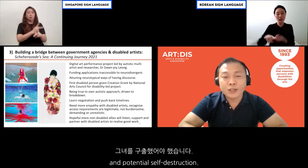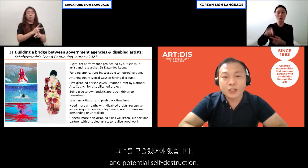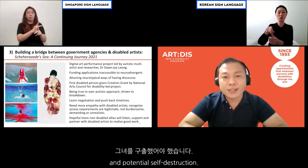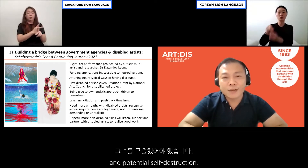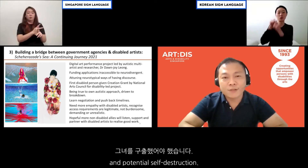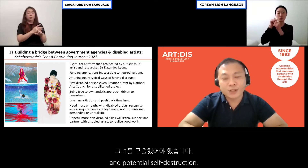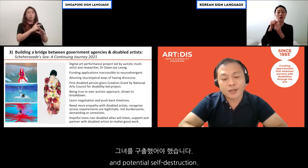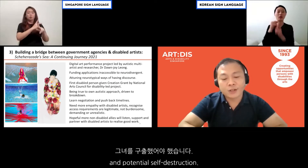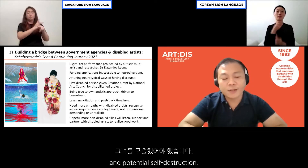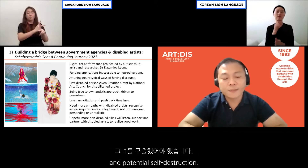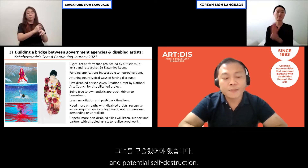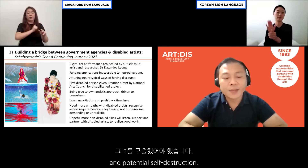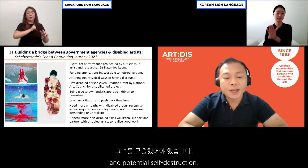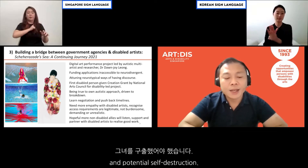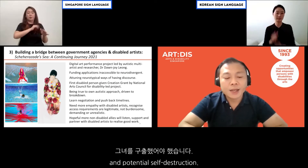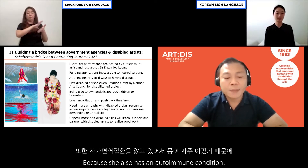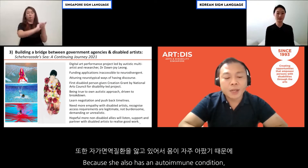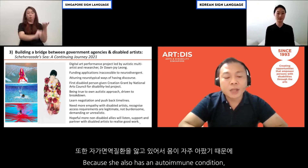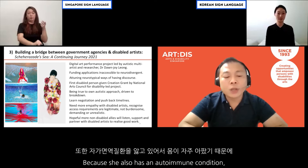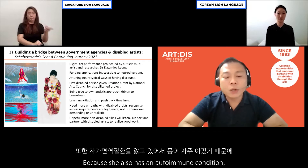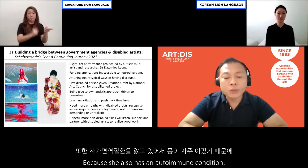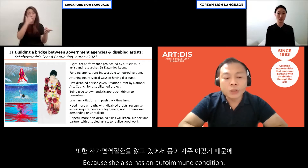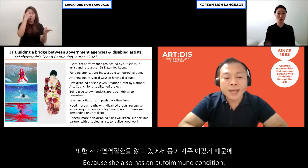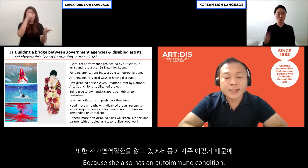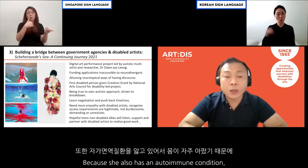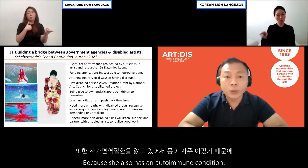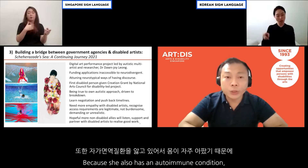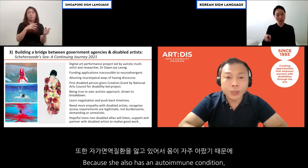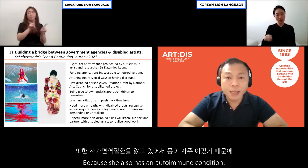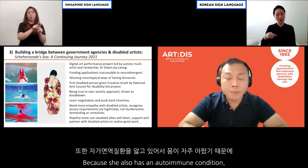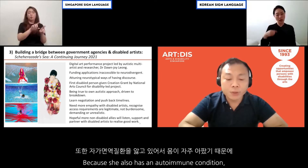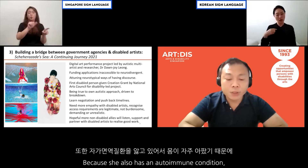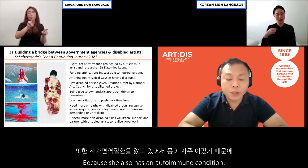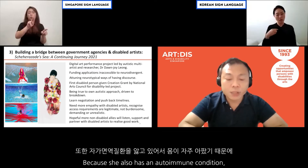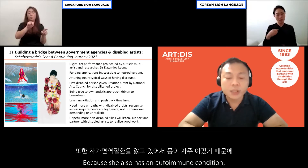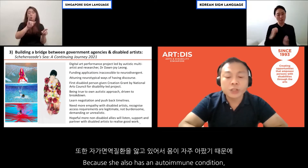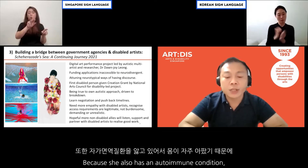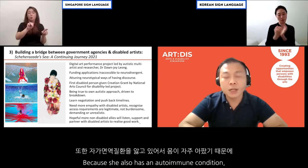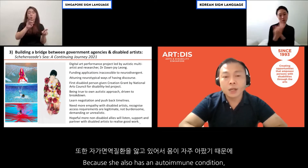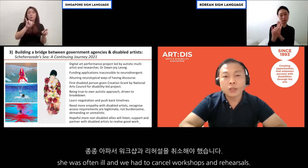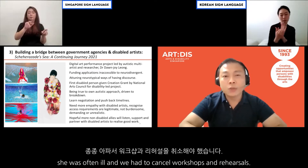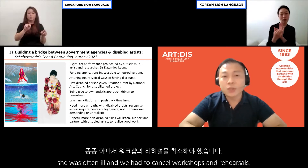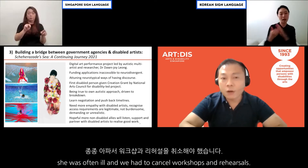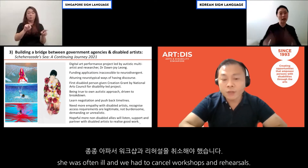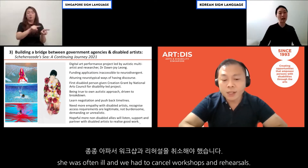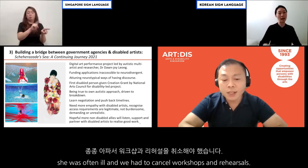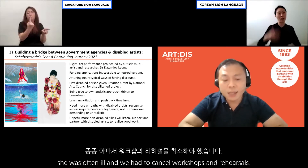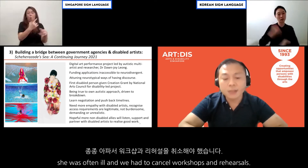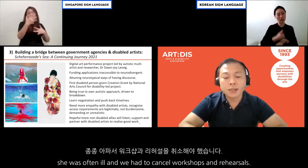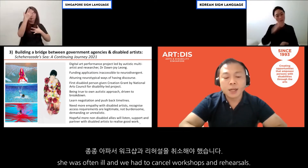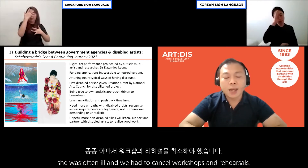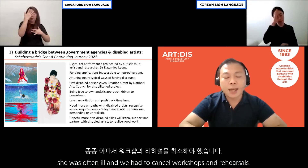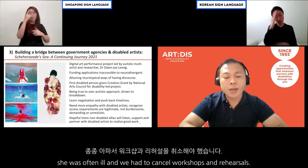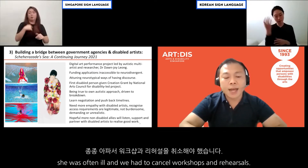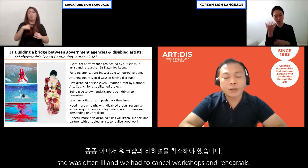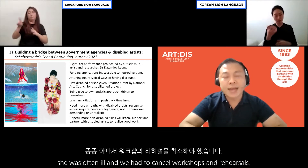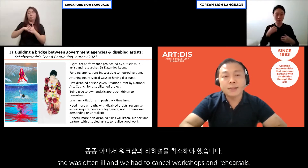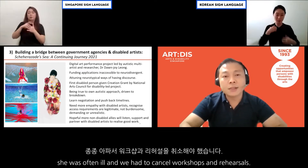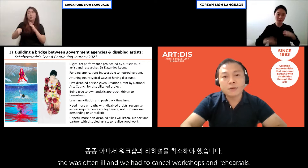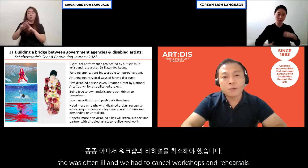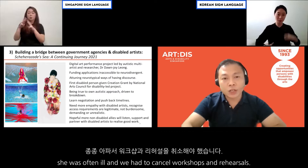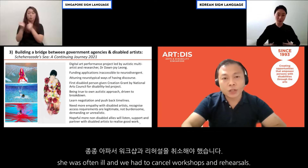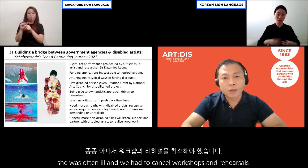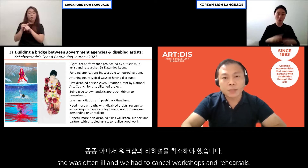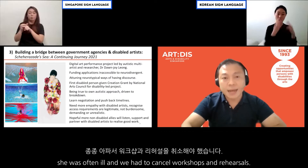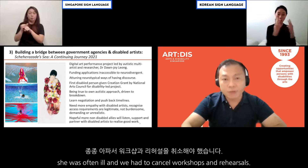and potential self-destruction. Because she also has an autoimmune condition, she was often ill and we had to